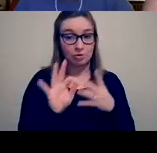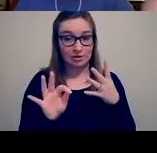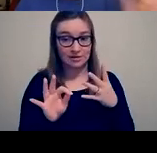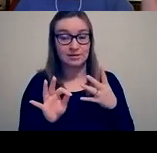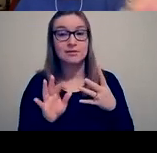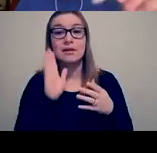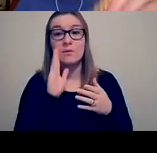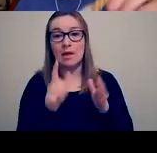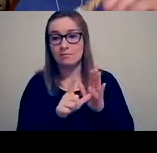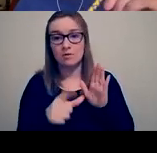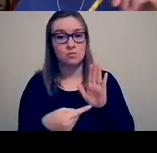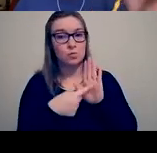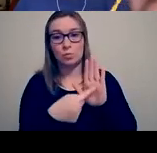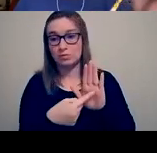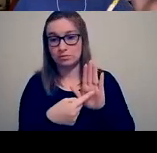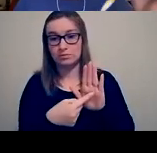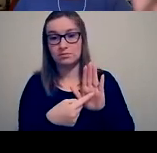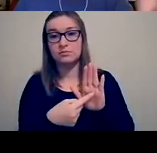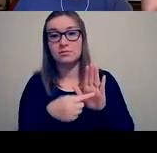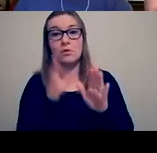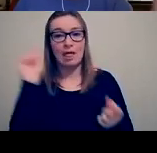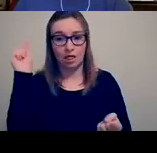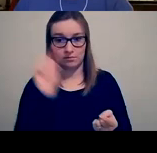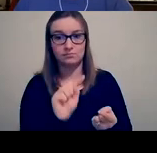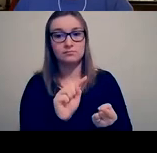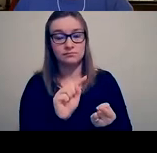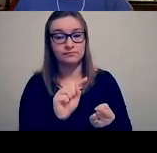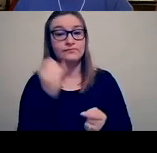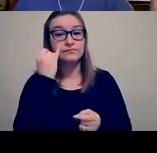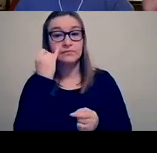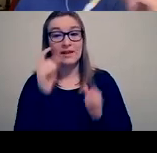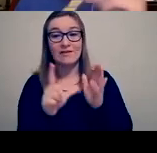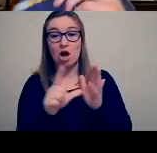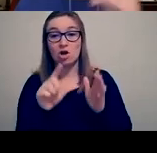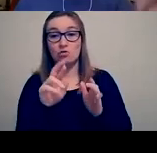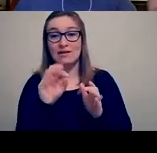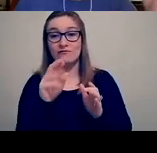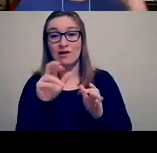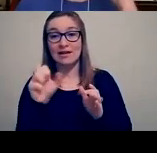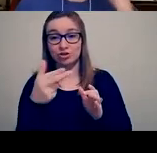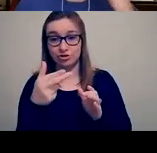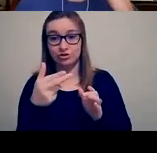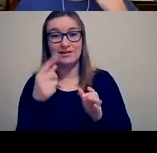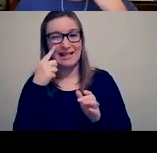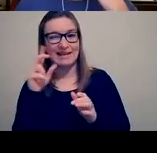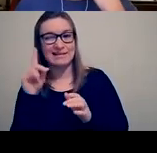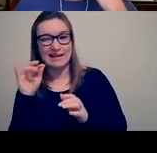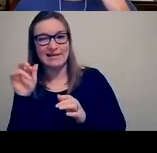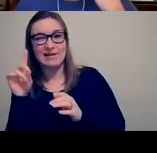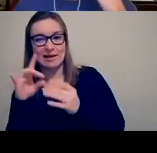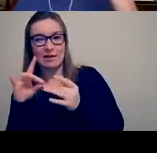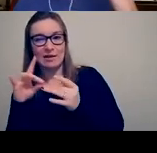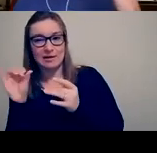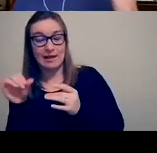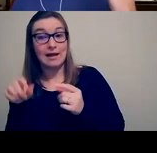automatically all the other results narrow down as well. And so when you turn off the auto refresh, I think David was kind of hinting at that. When you turn that